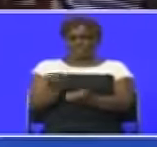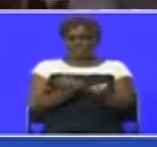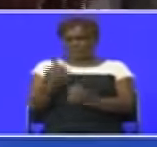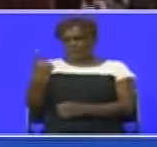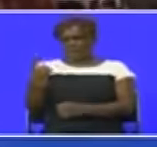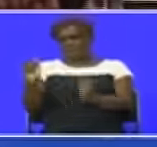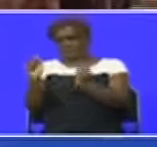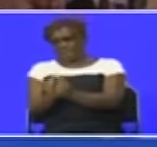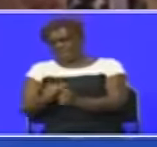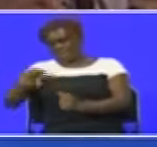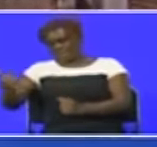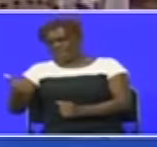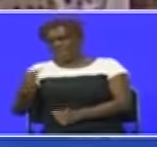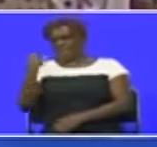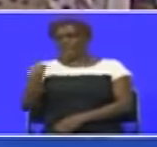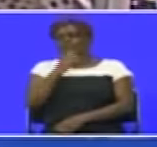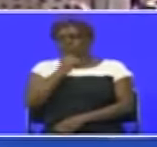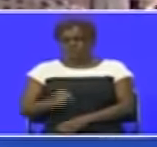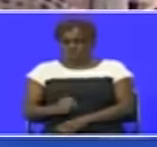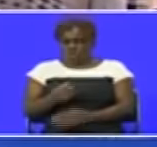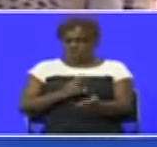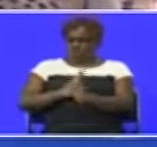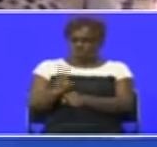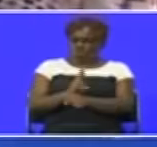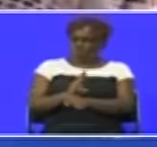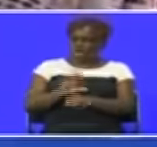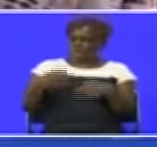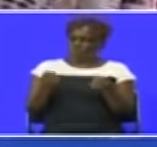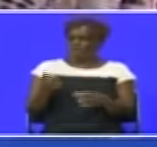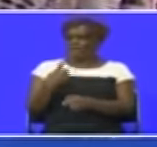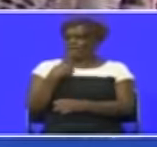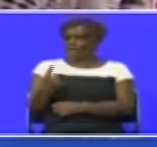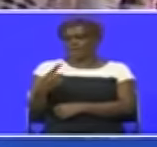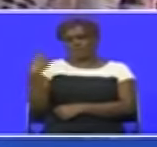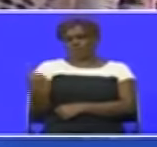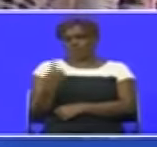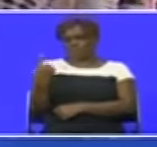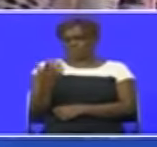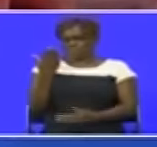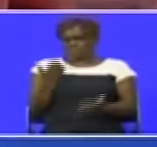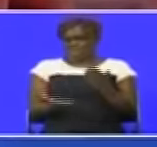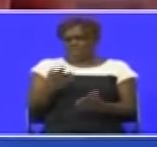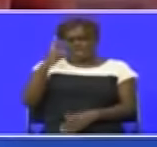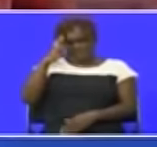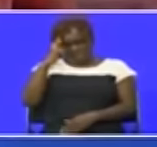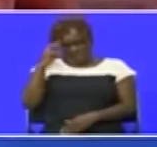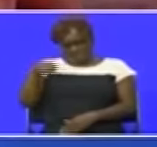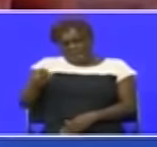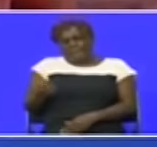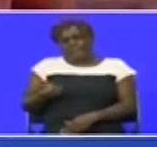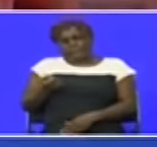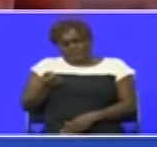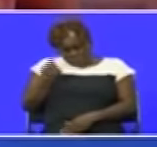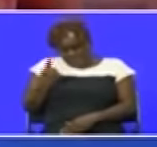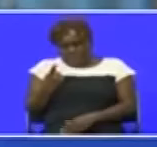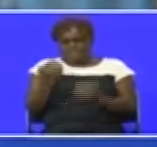10 and the other 5. Her daily expenditure is 100 shillings only, she hints. Perhaps the reason why she understands the